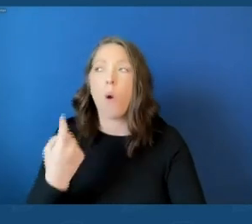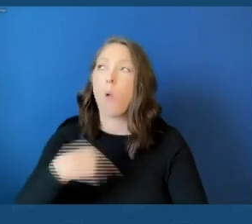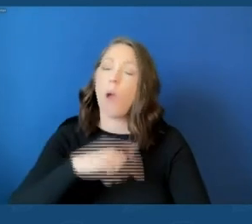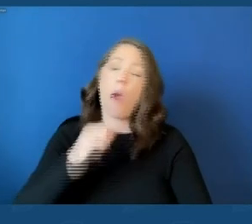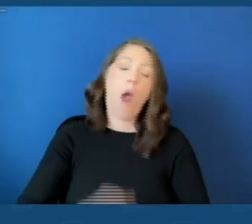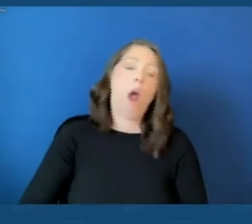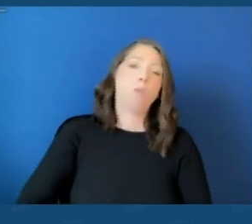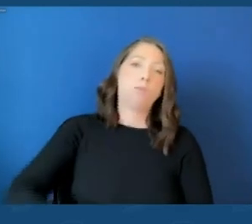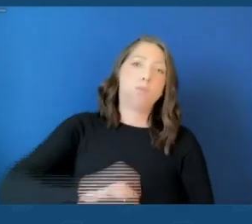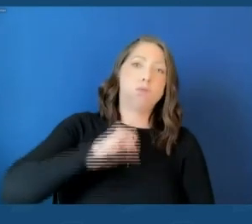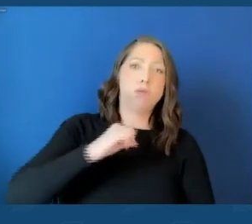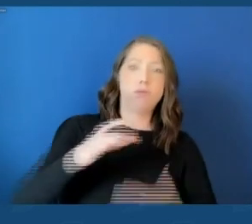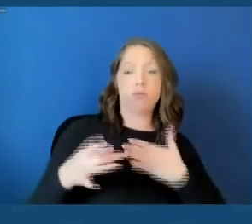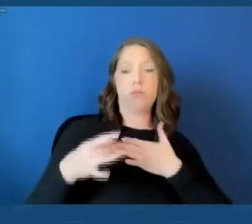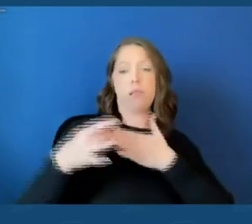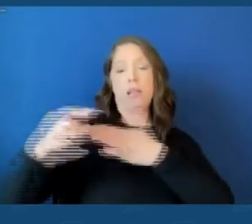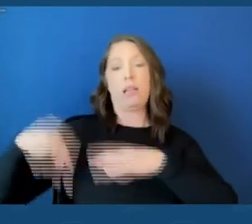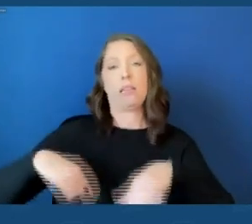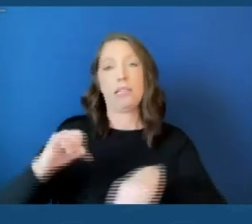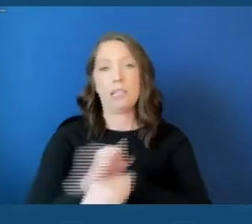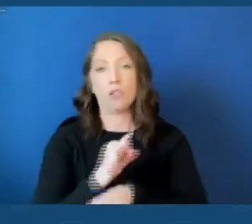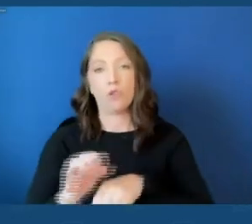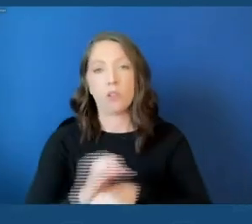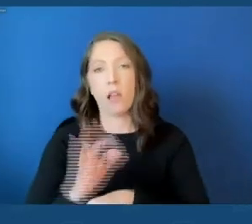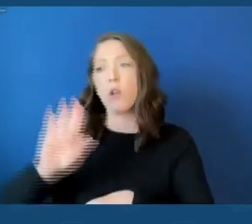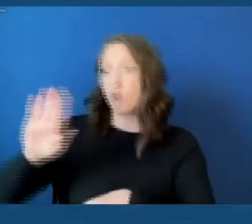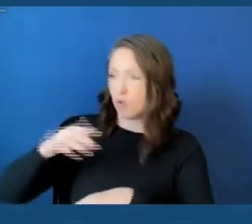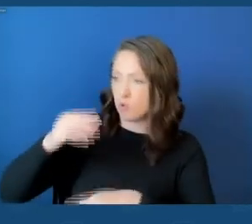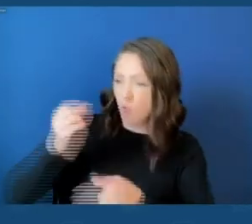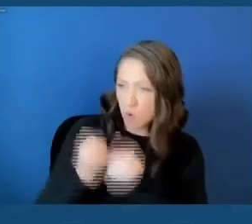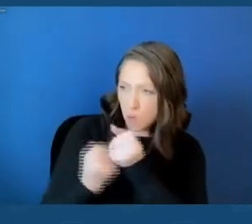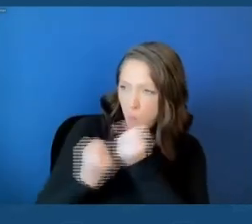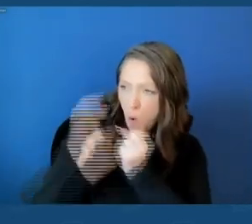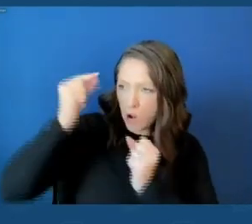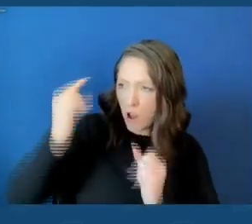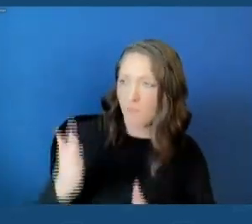this industry and all the support that we have, Governor. Thank you very much.